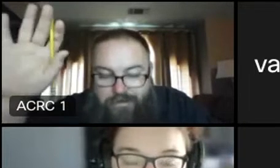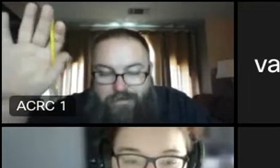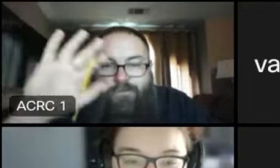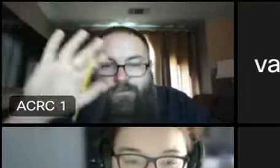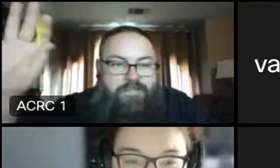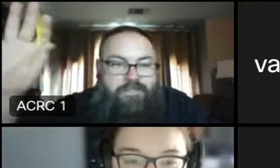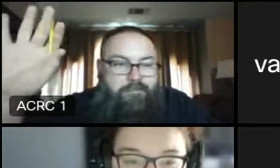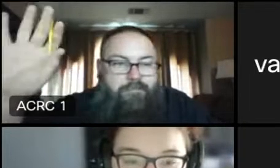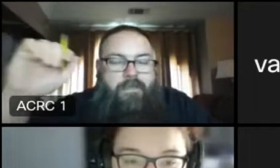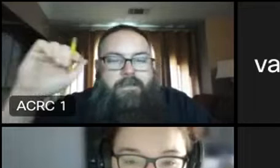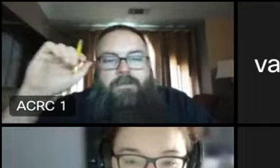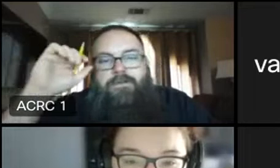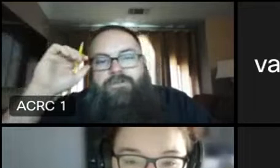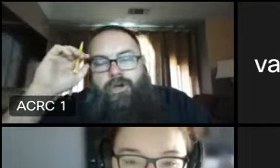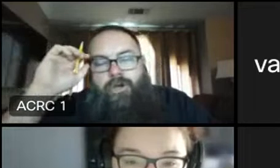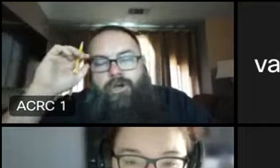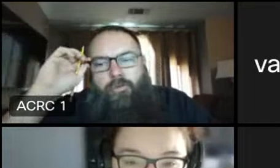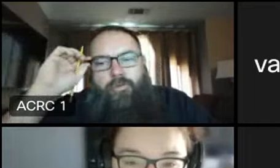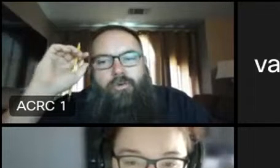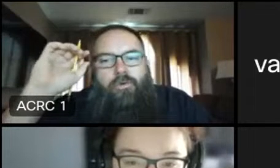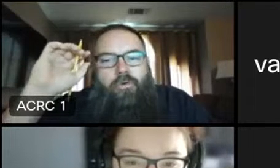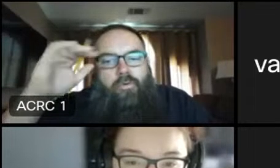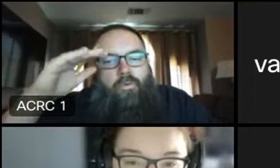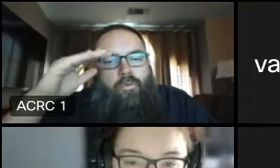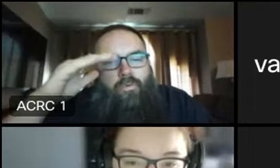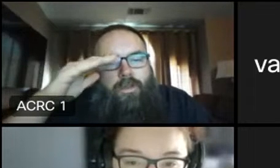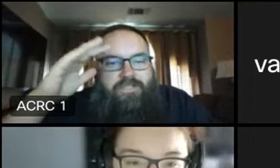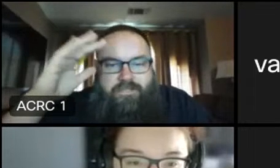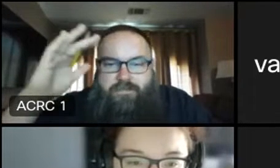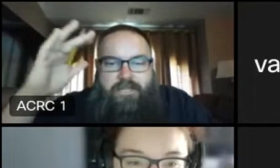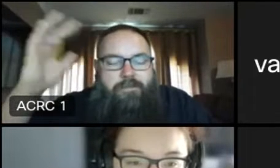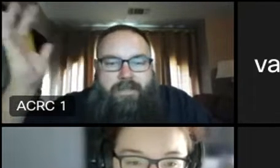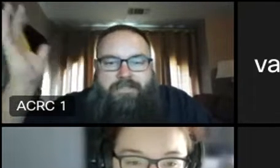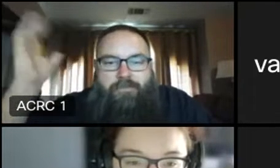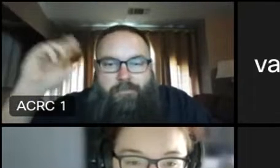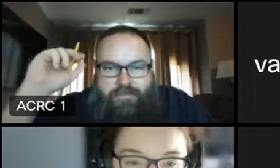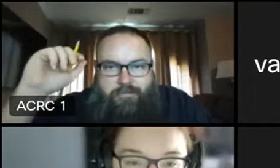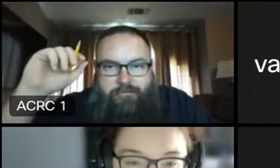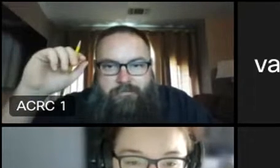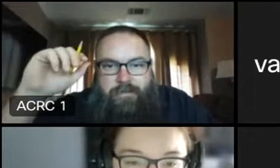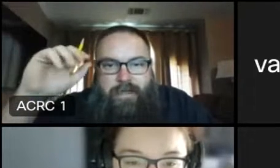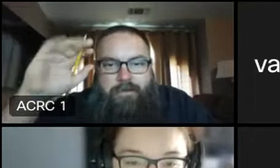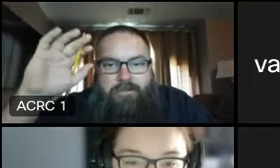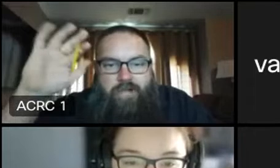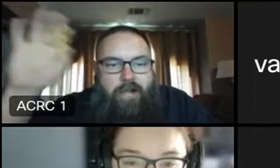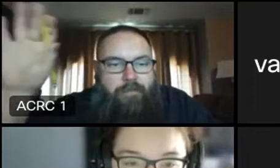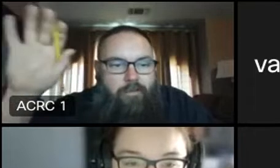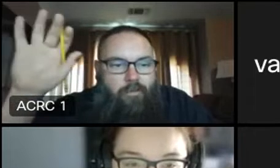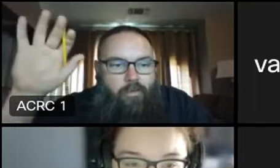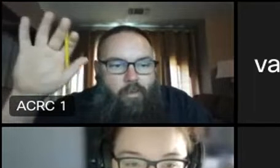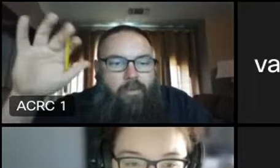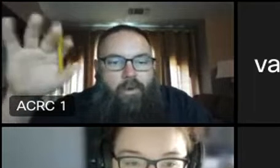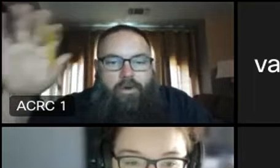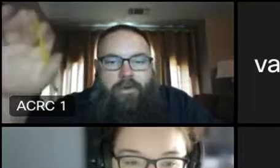maintained full time. So let's just think about the next few months here and talk